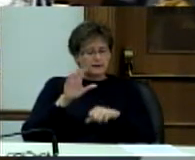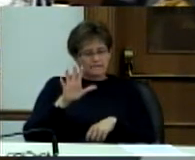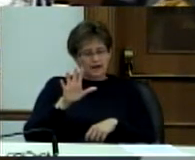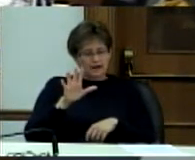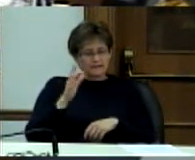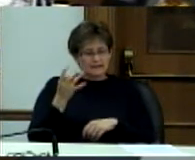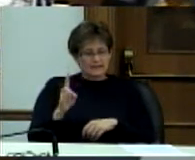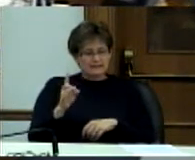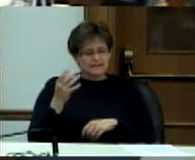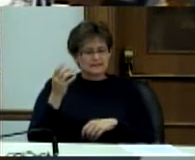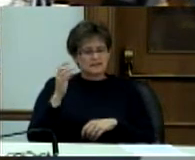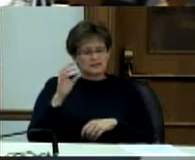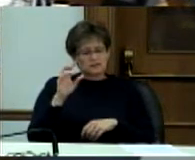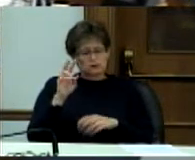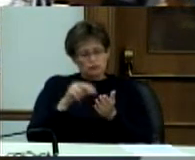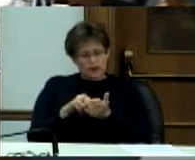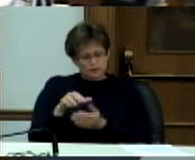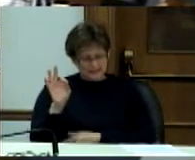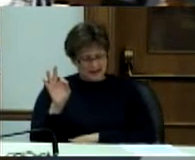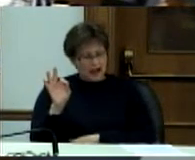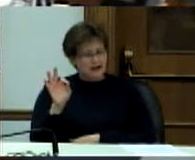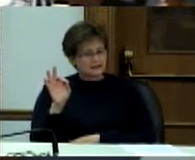adopted 5/18/09.